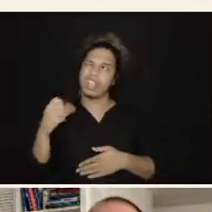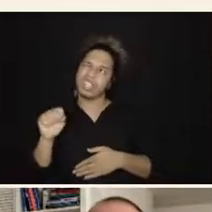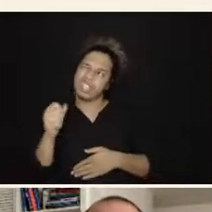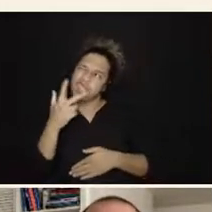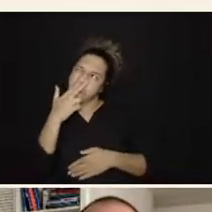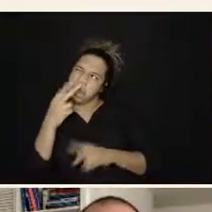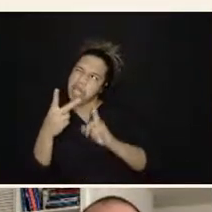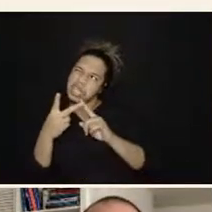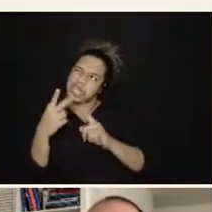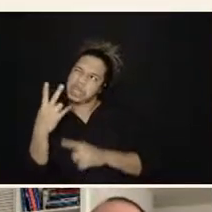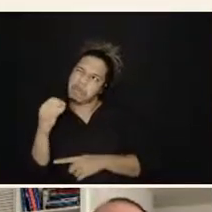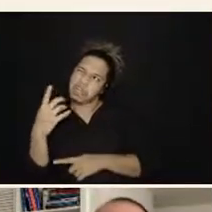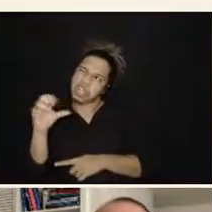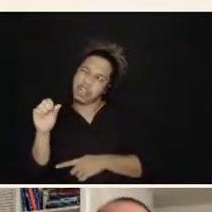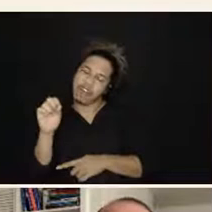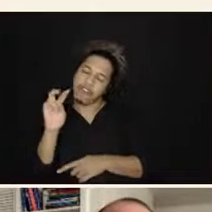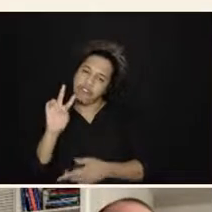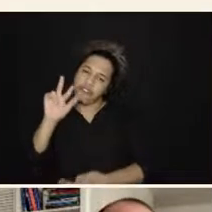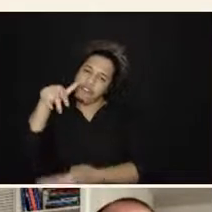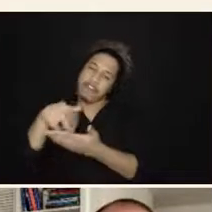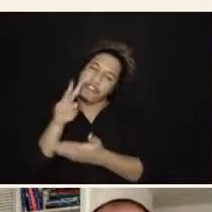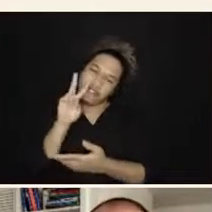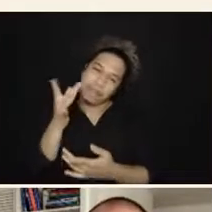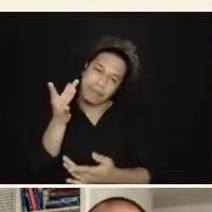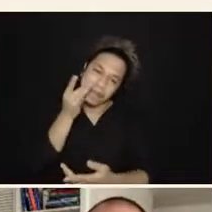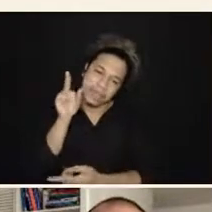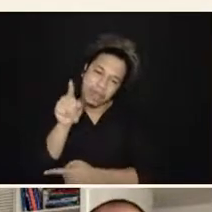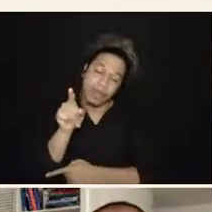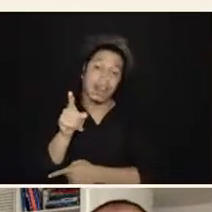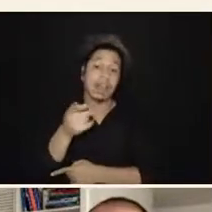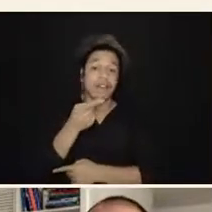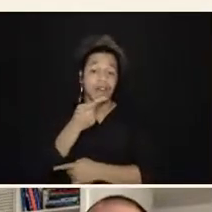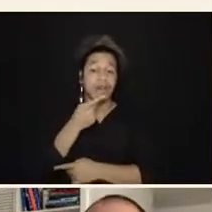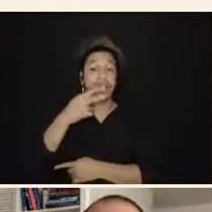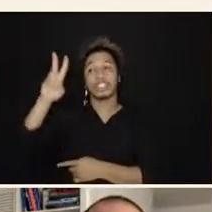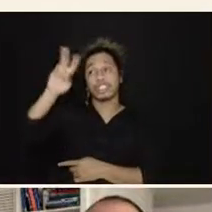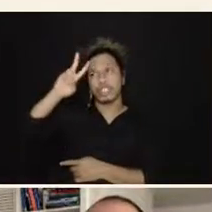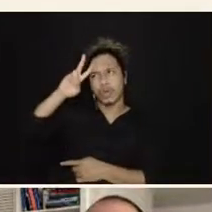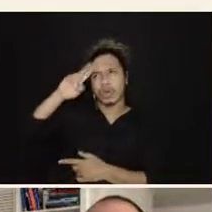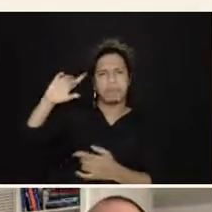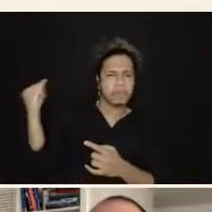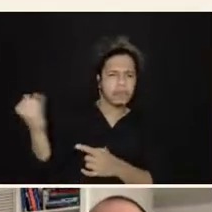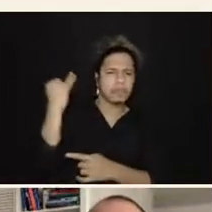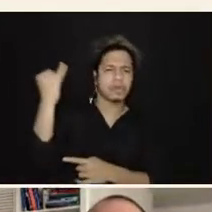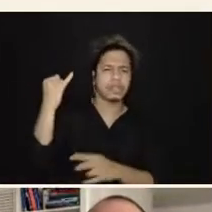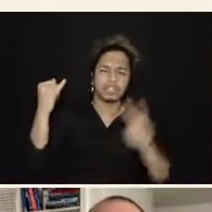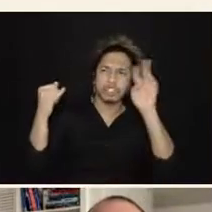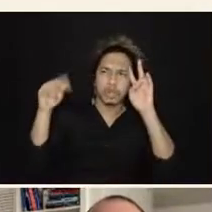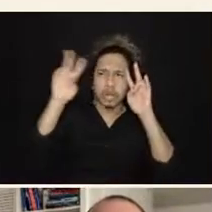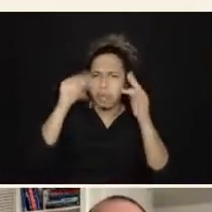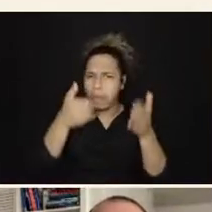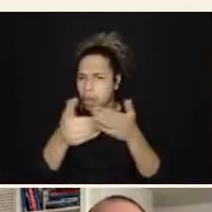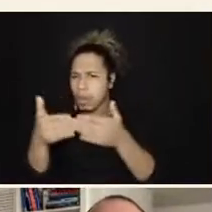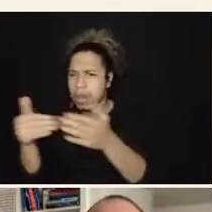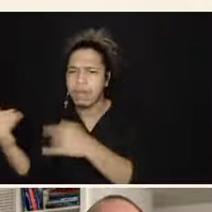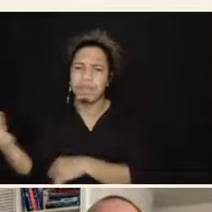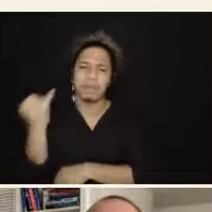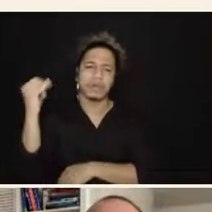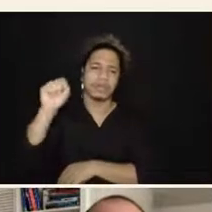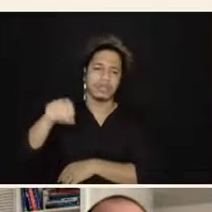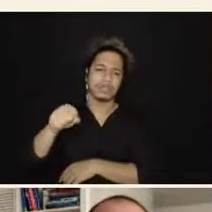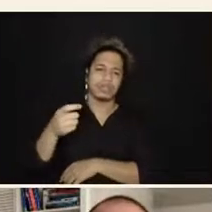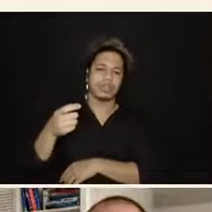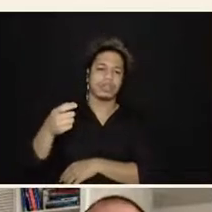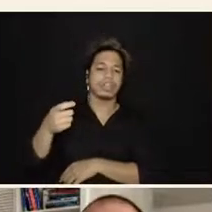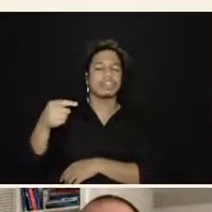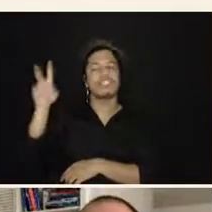mistaken. And she says, stories, they matter. Many stories matter. Stories have been used to dispossess